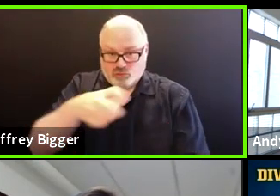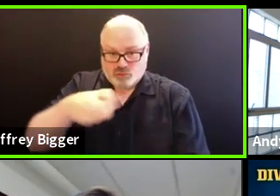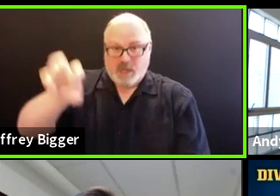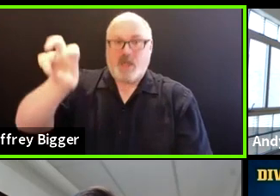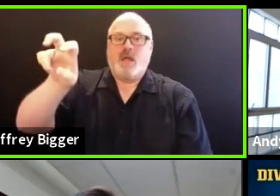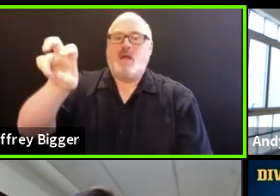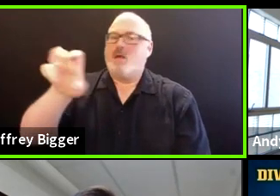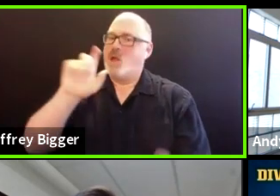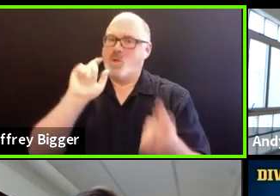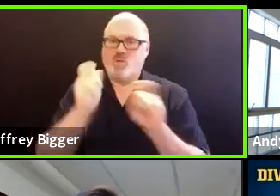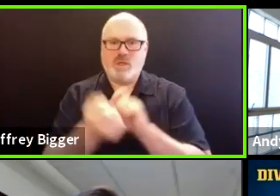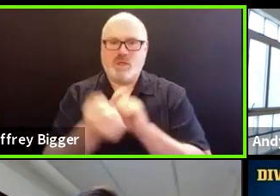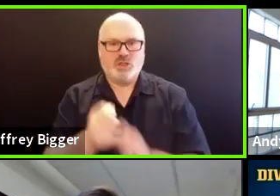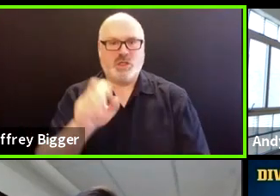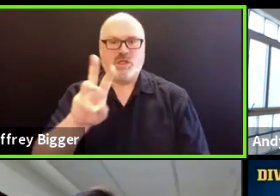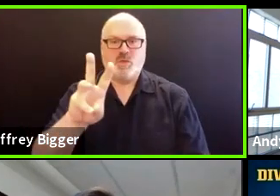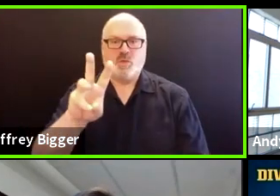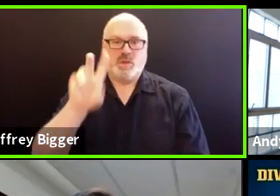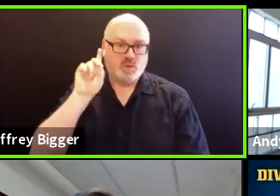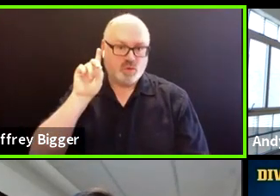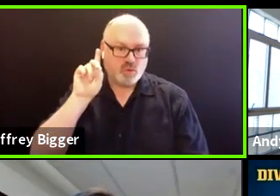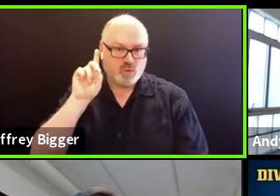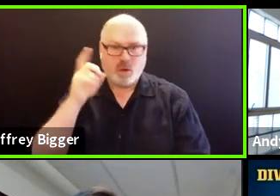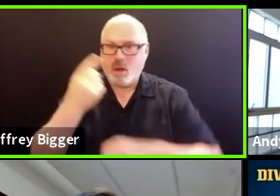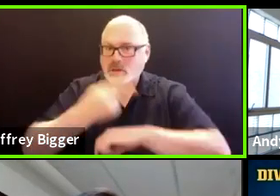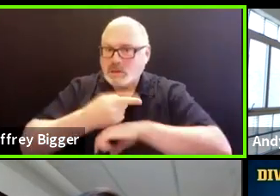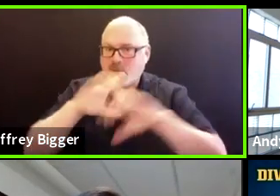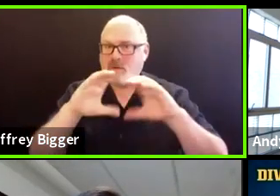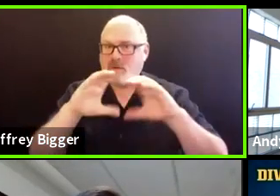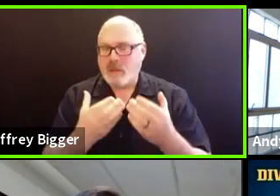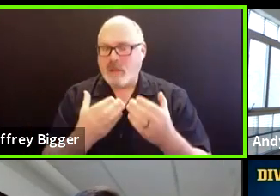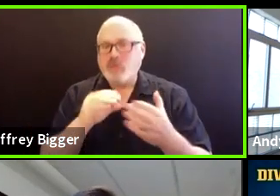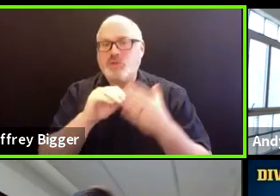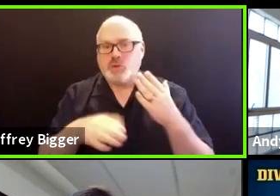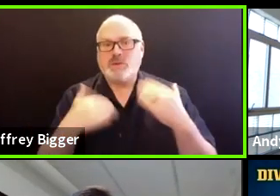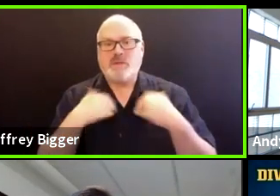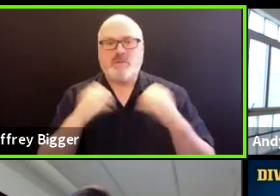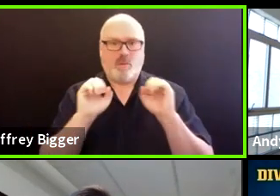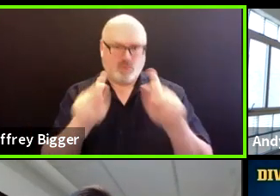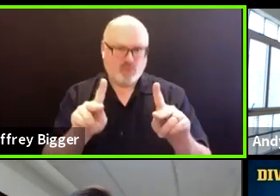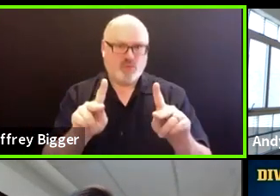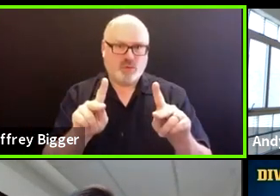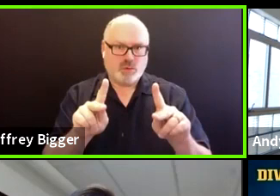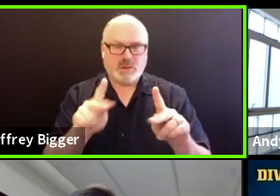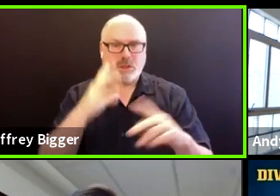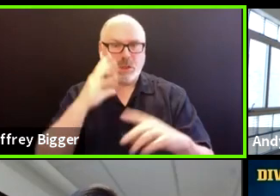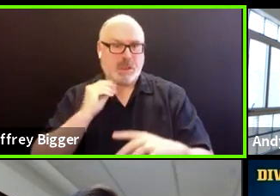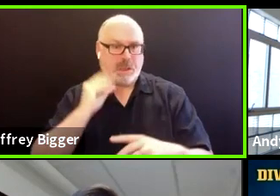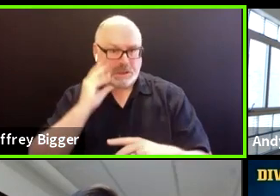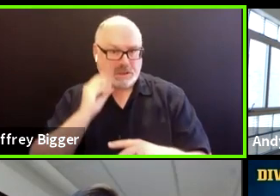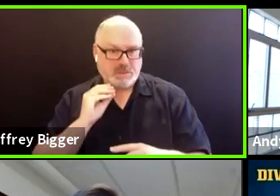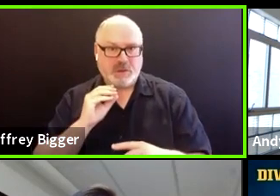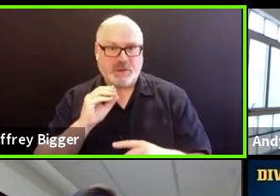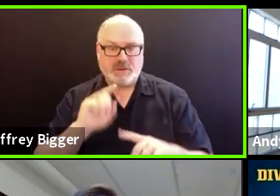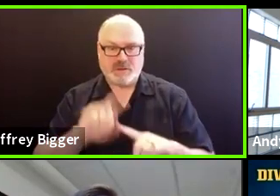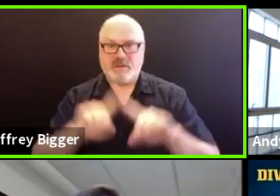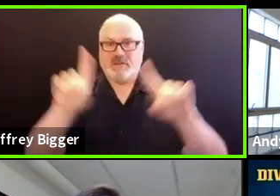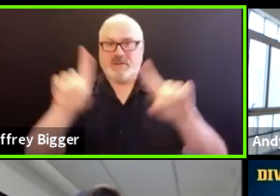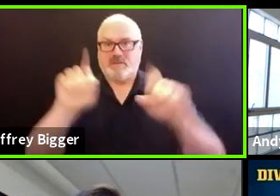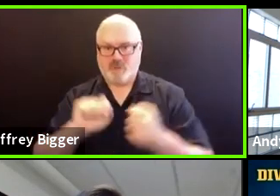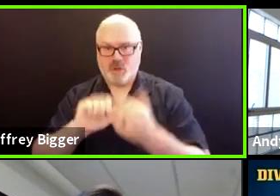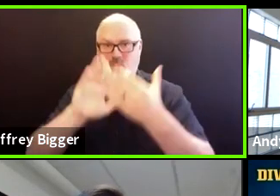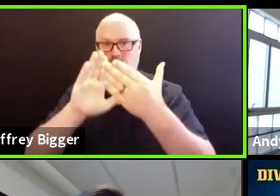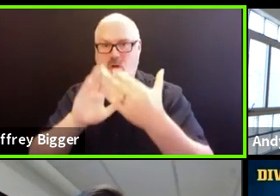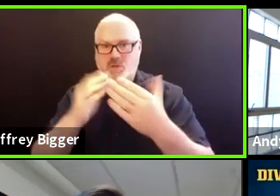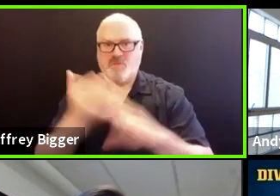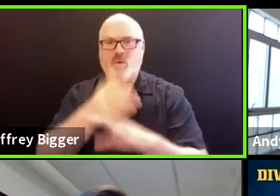changed the withdrawal date for classes, so students would have an opportunity to experience the alternate delivery before they had to make a